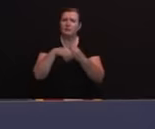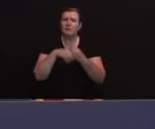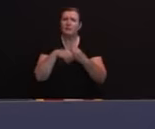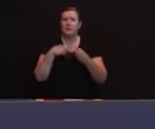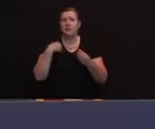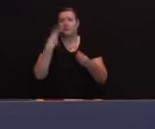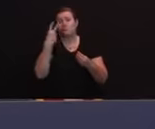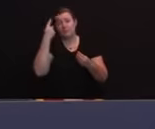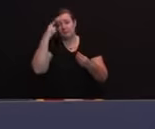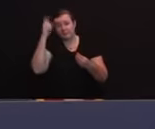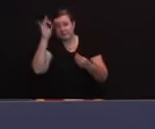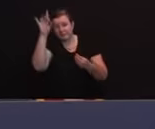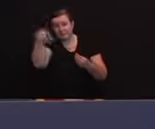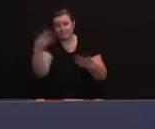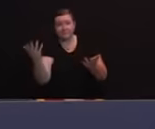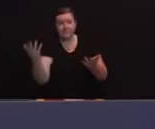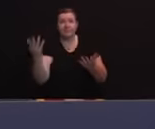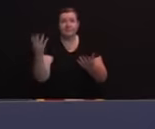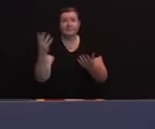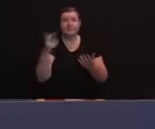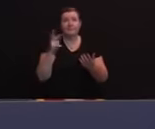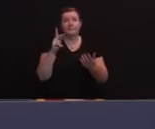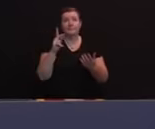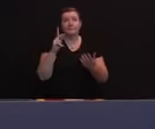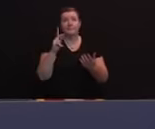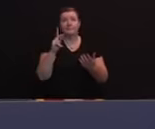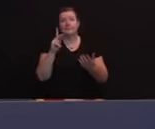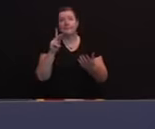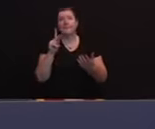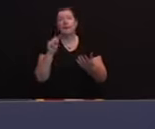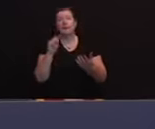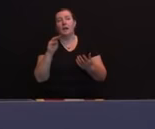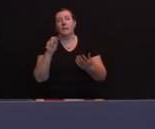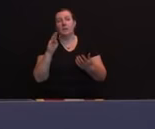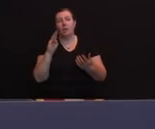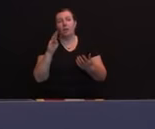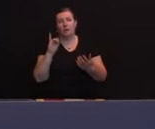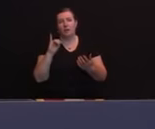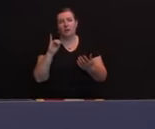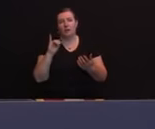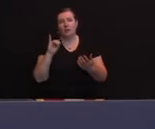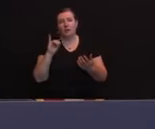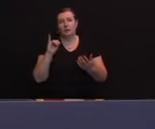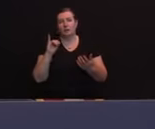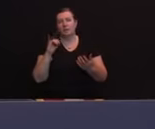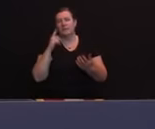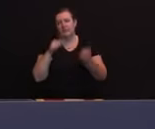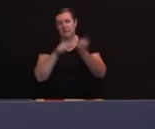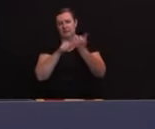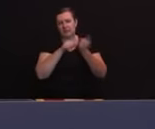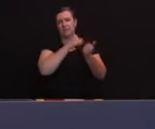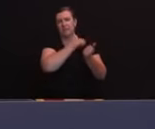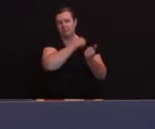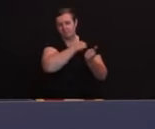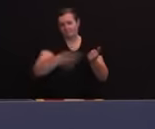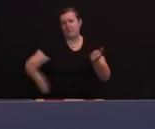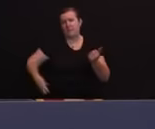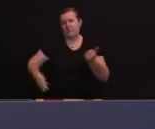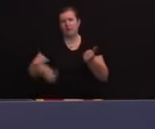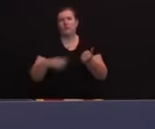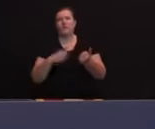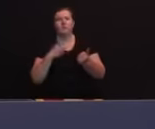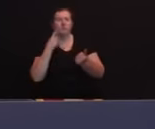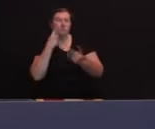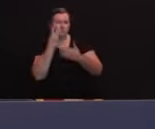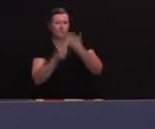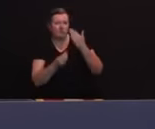Kabili Tayari, who I didn't get to know until the first week in March when this started. I got to